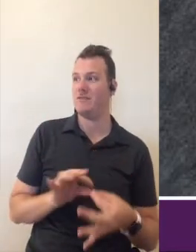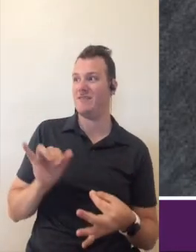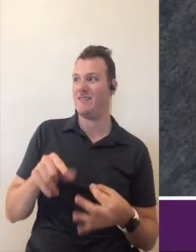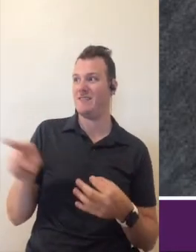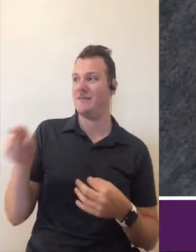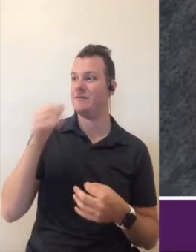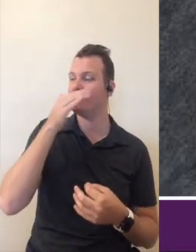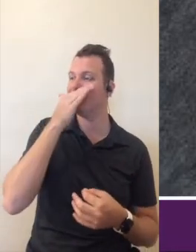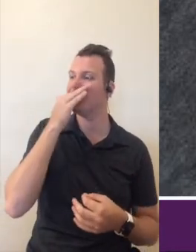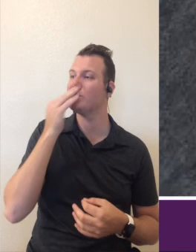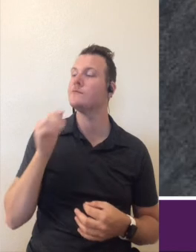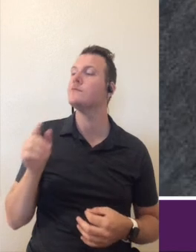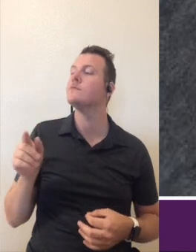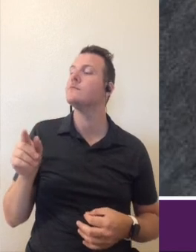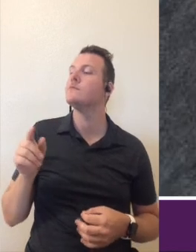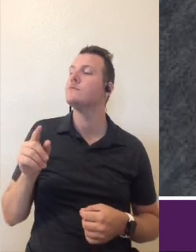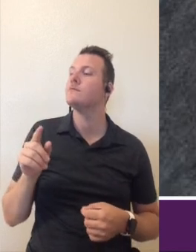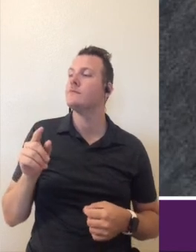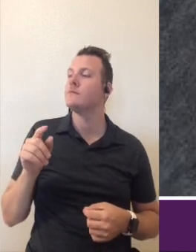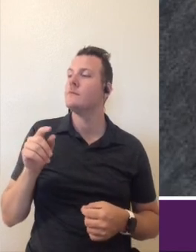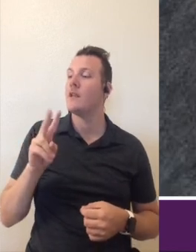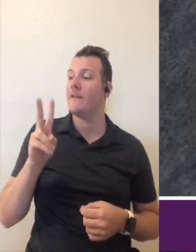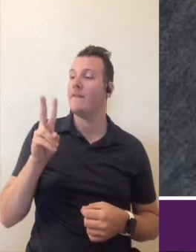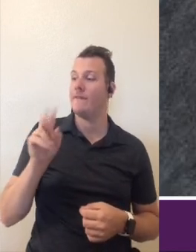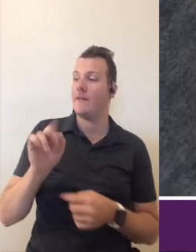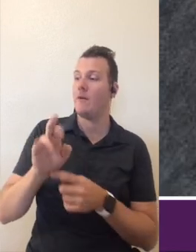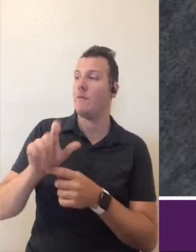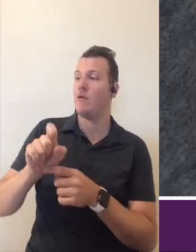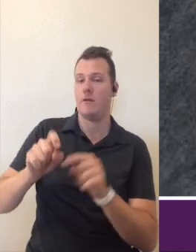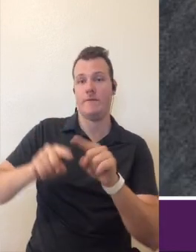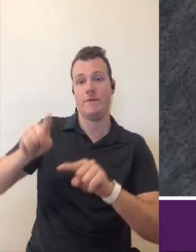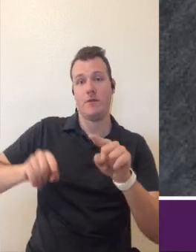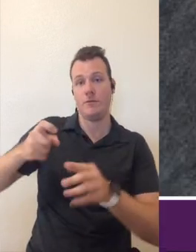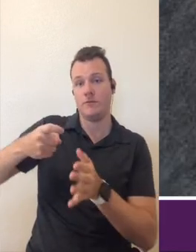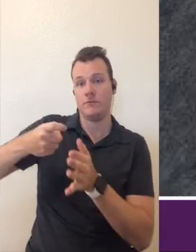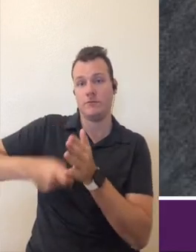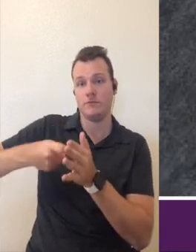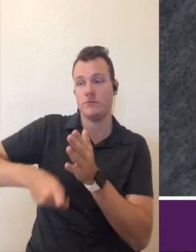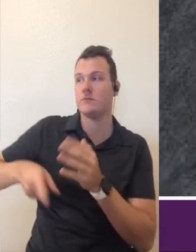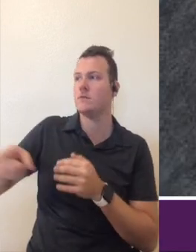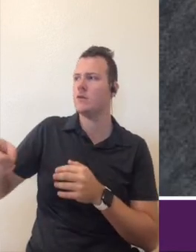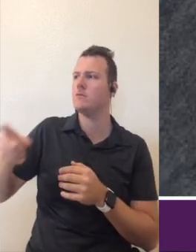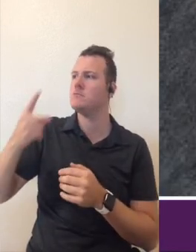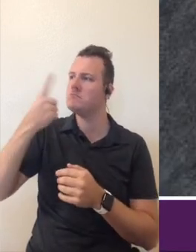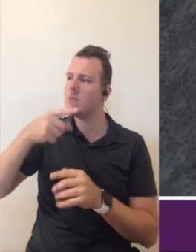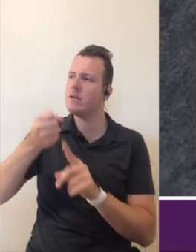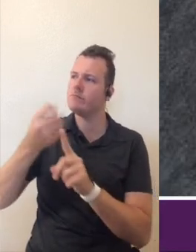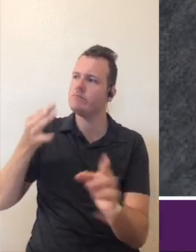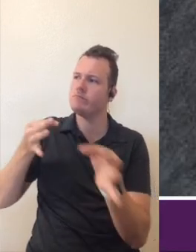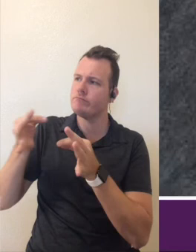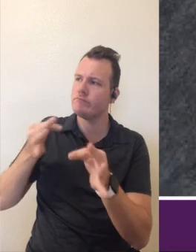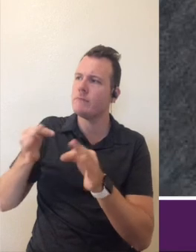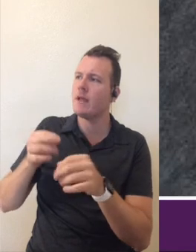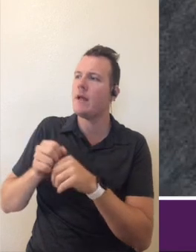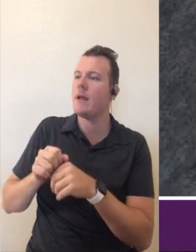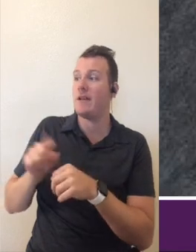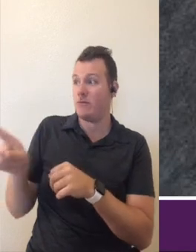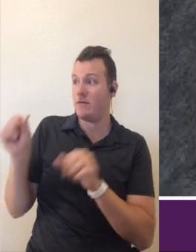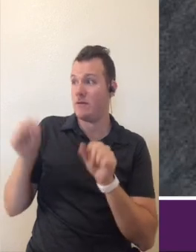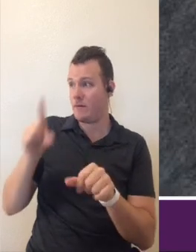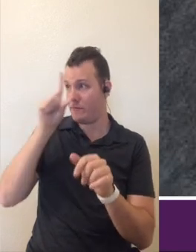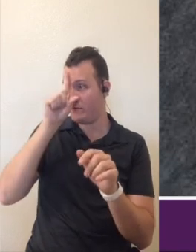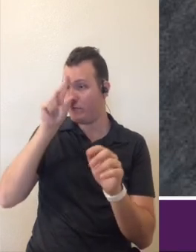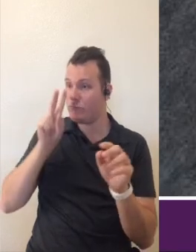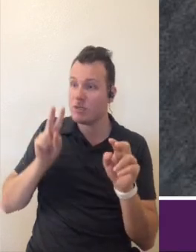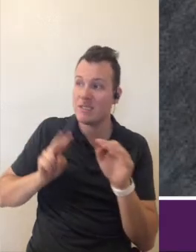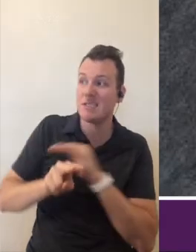you. The next question is then, as you look at variable costs, can you talk a little